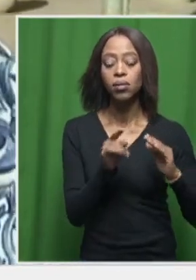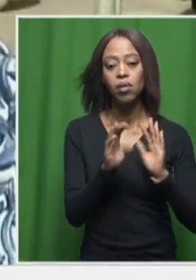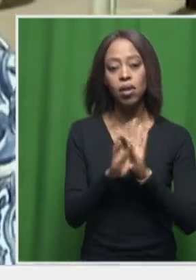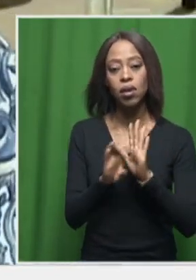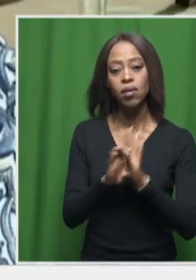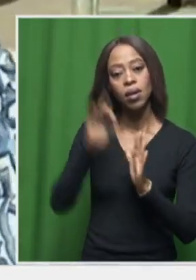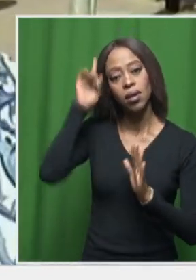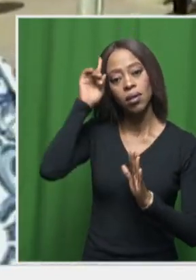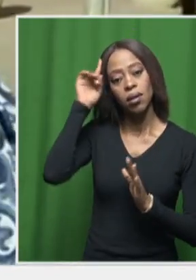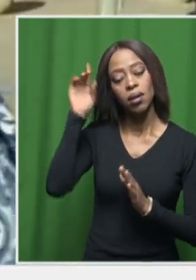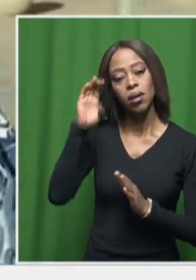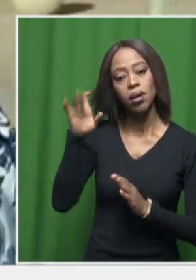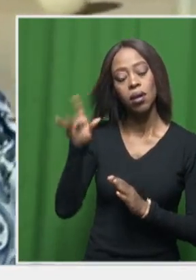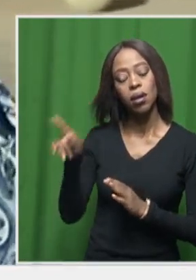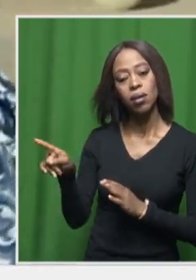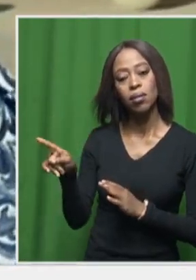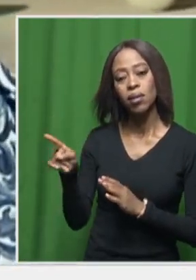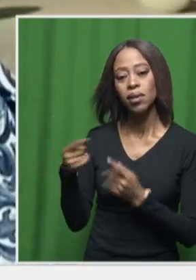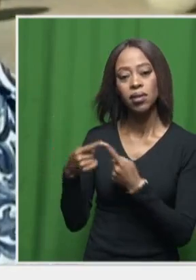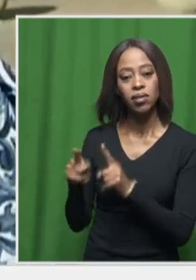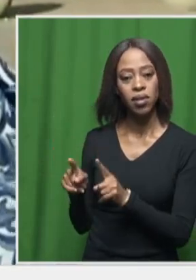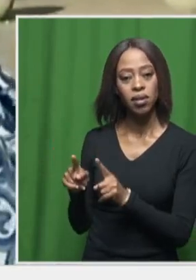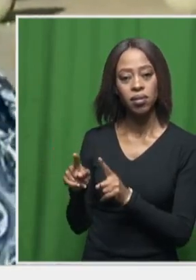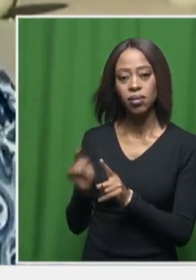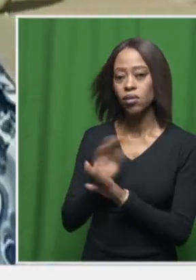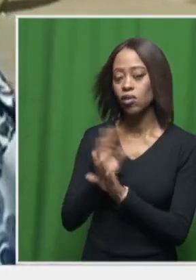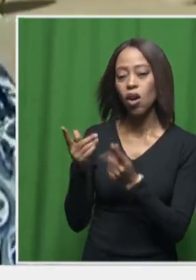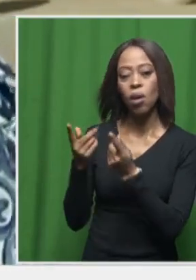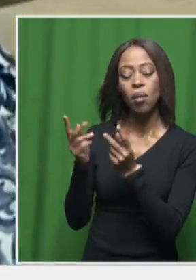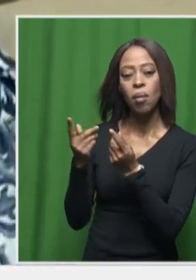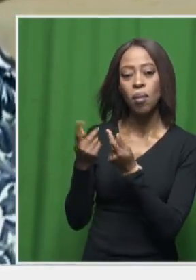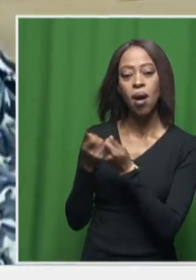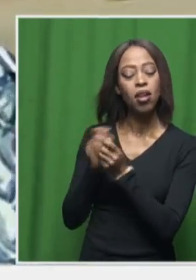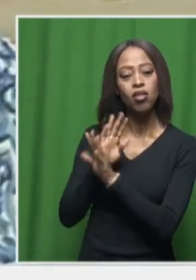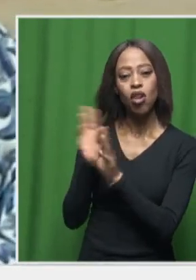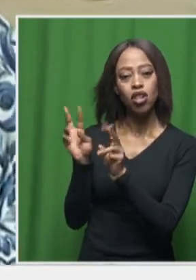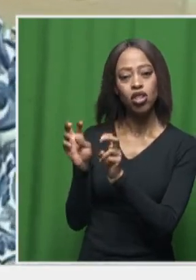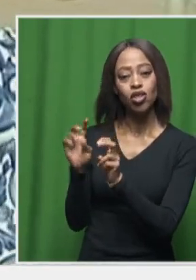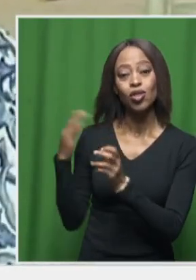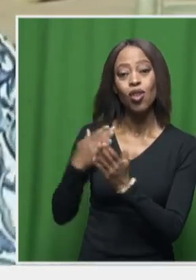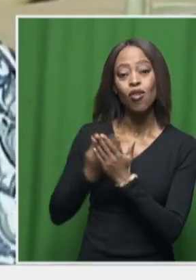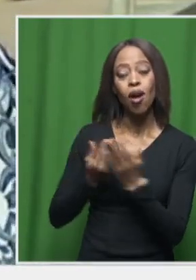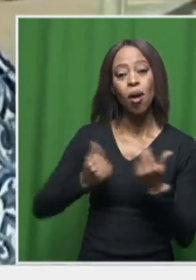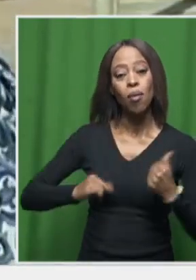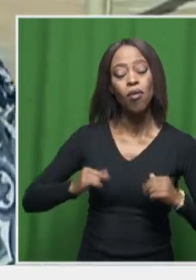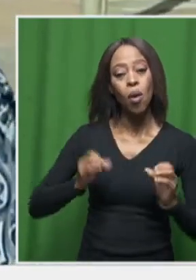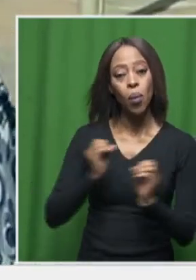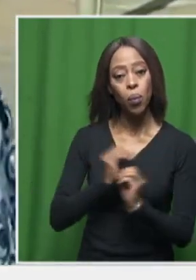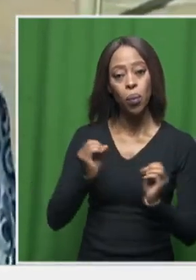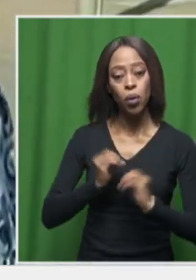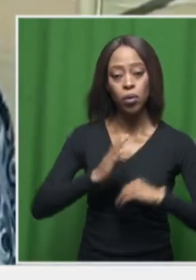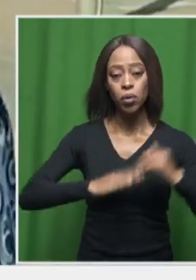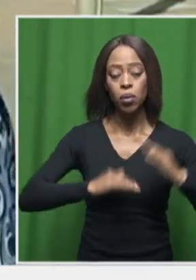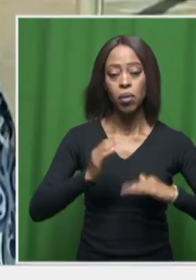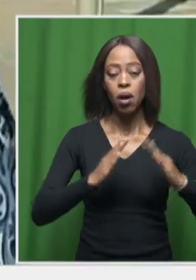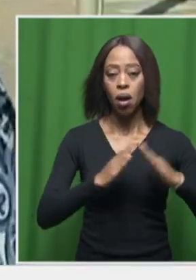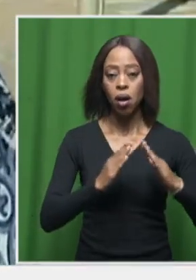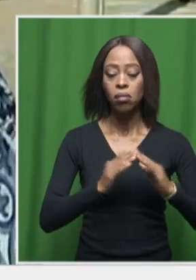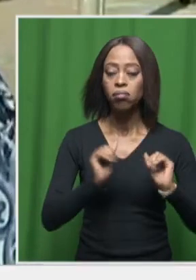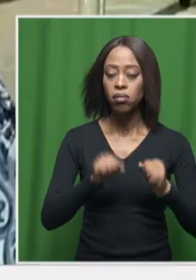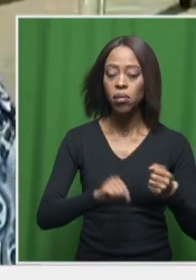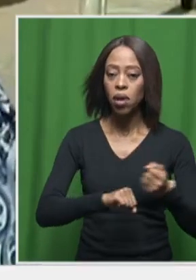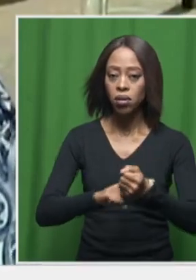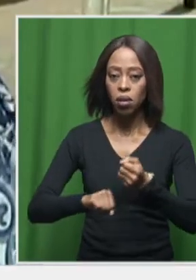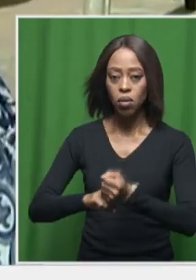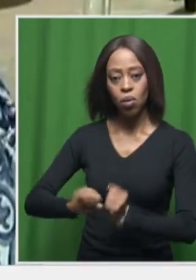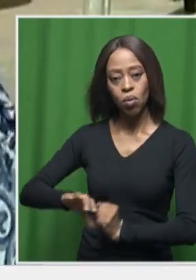is a different story. It's not even about money. Nelson Mandela has not been performing in building houses. And I do support the province because